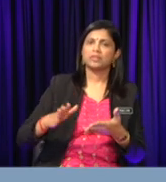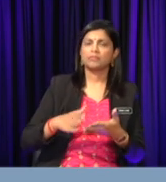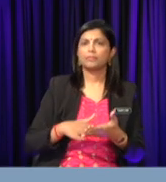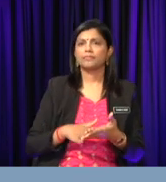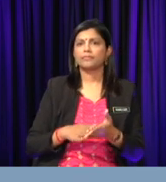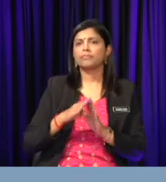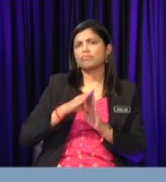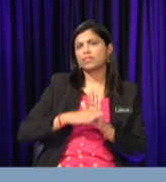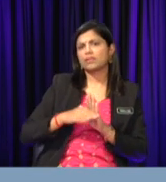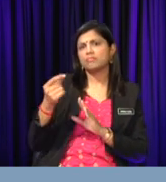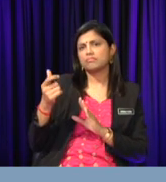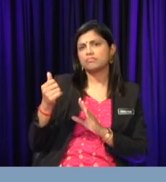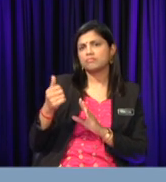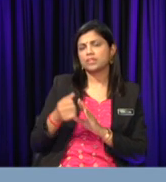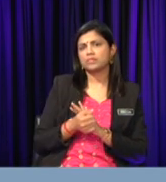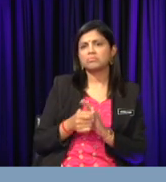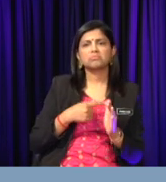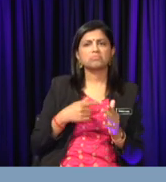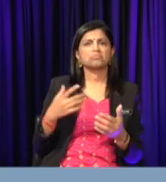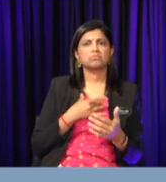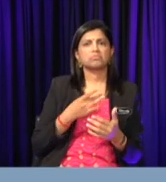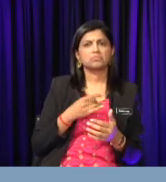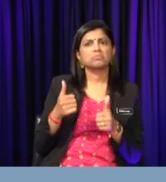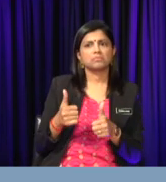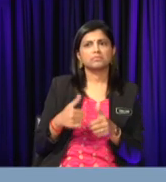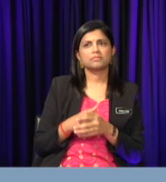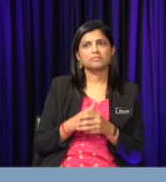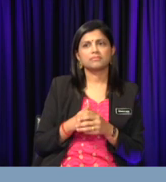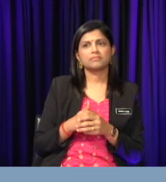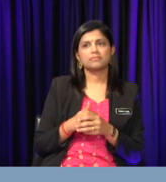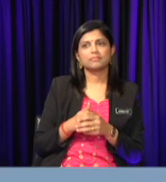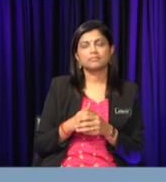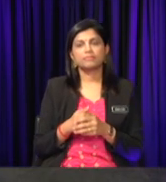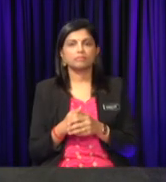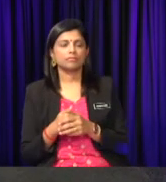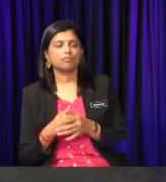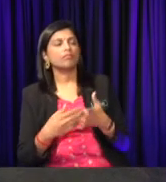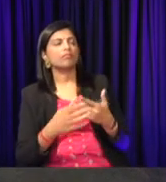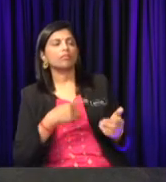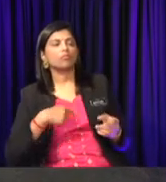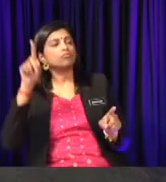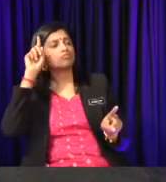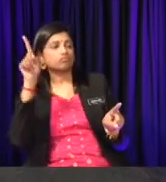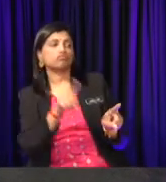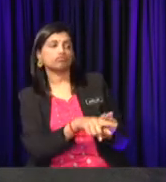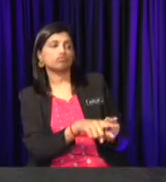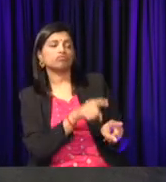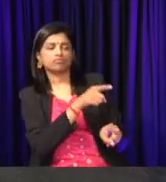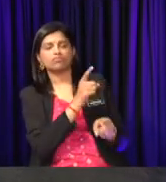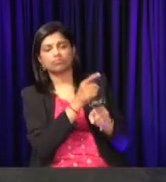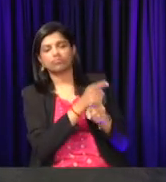cheap, then I think it is worth it. So what do you think? Yeah, okay. And then I will go with that, so because it's also a very important